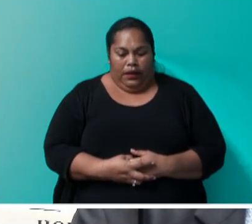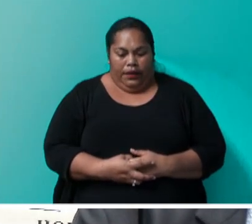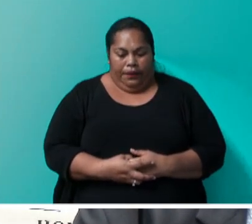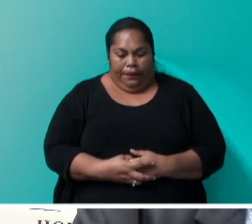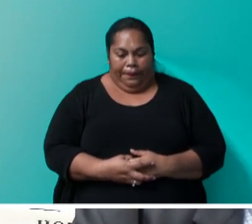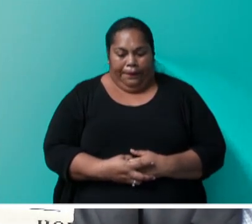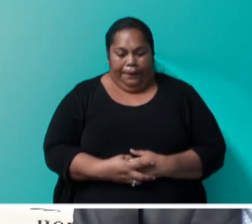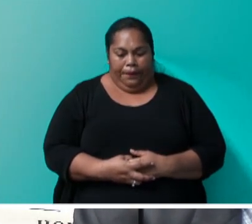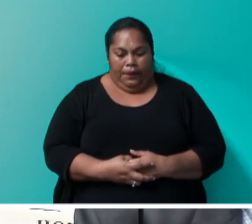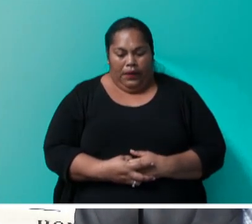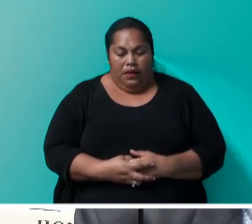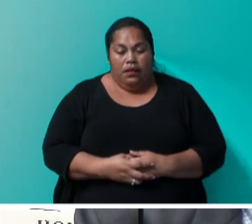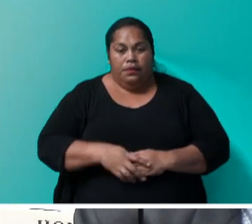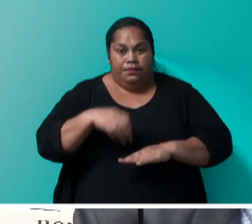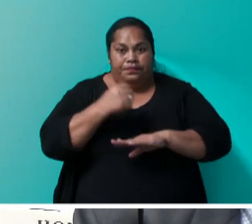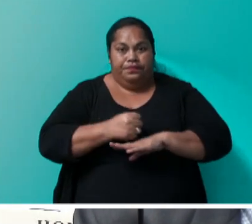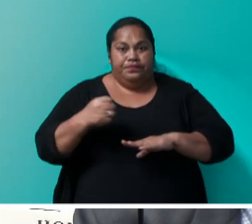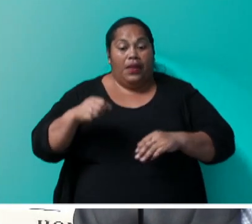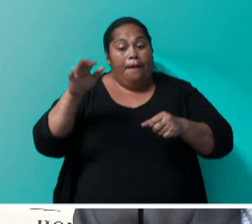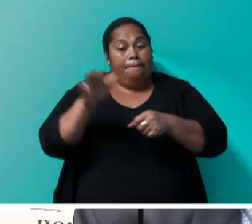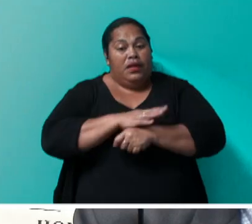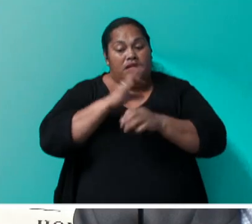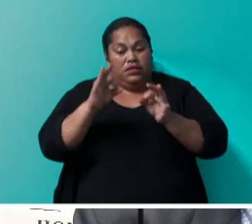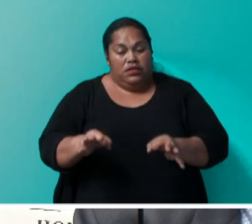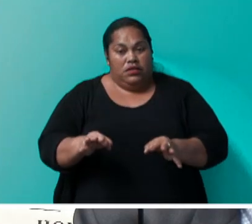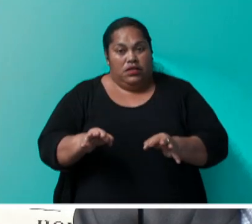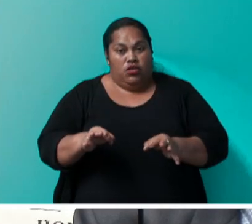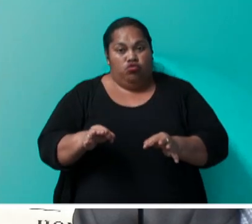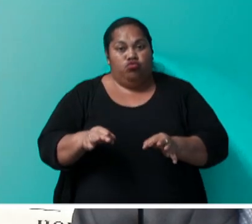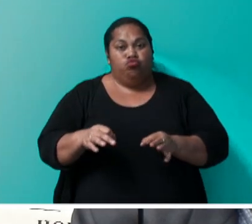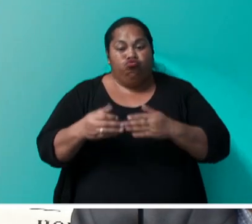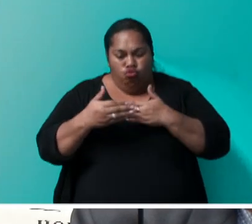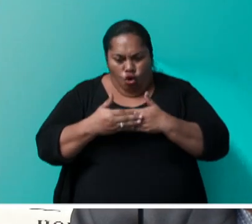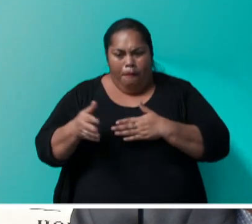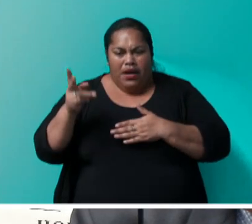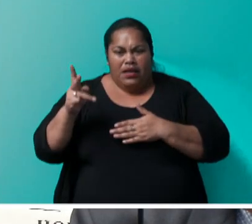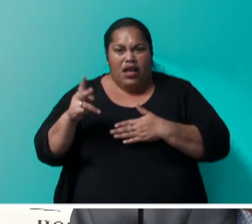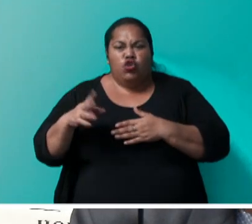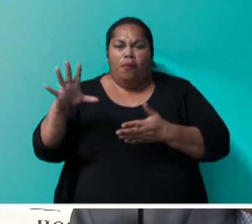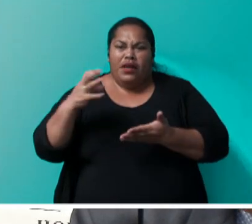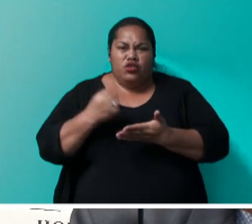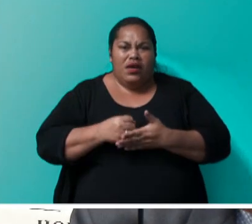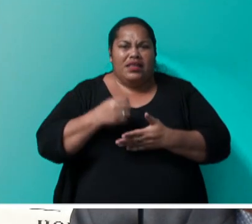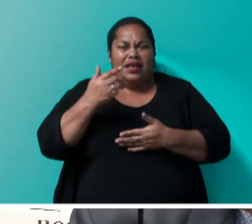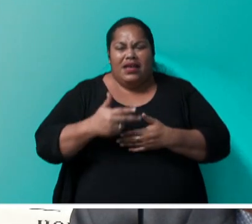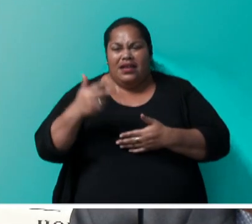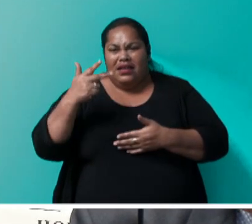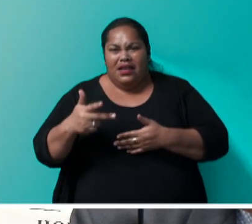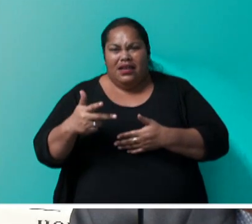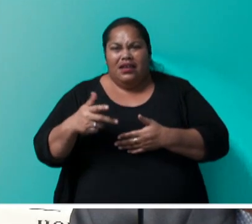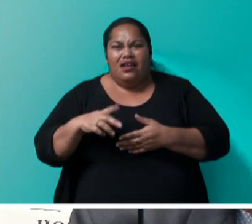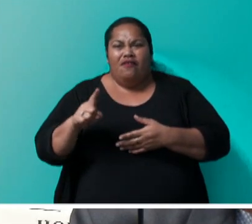the government made a decision to reopen the loop to ensure that the 88 growers in the upper